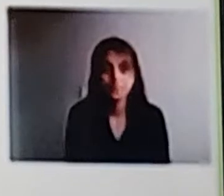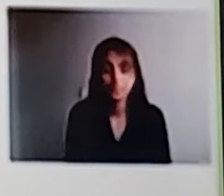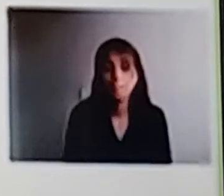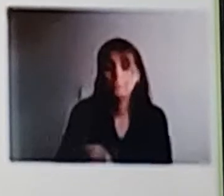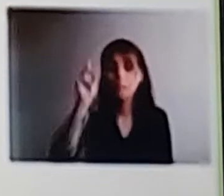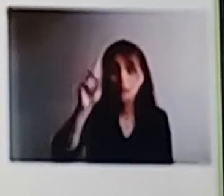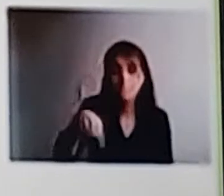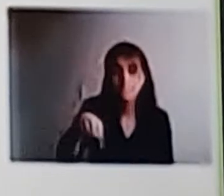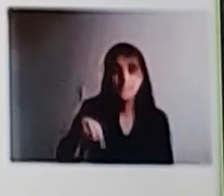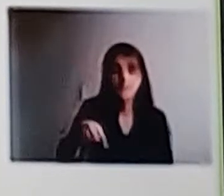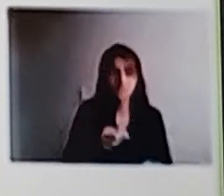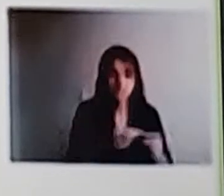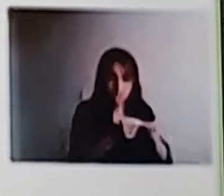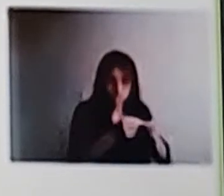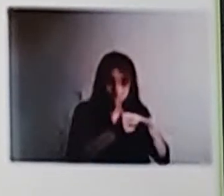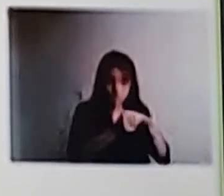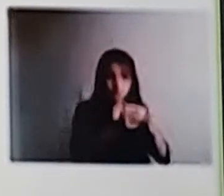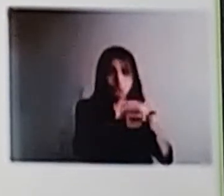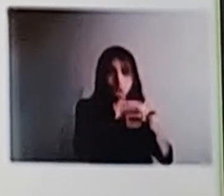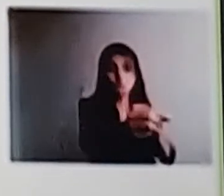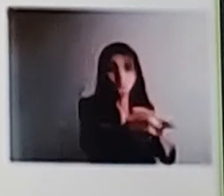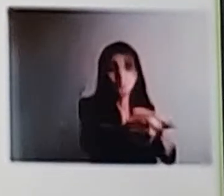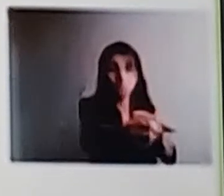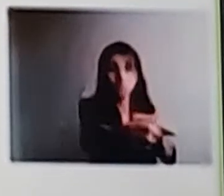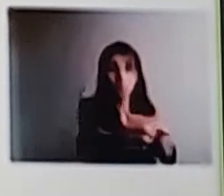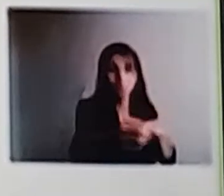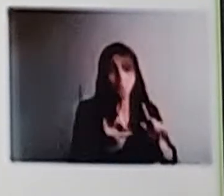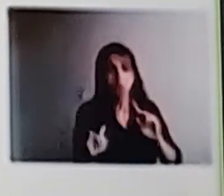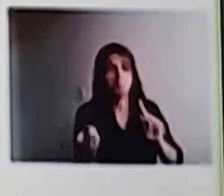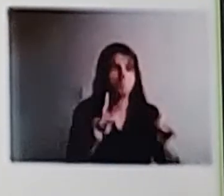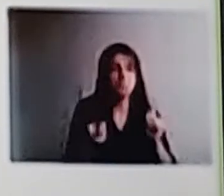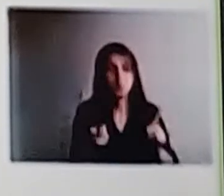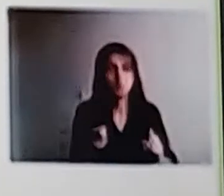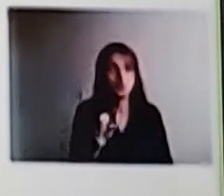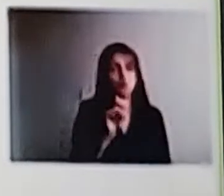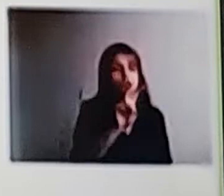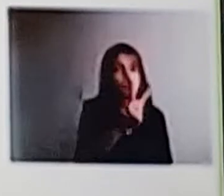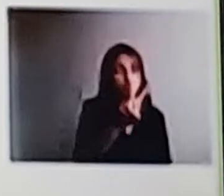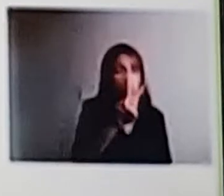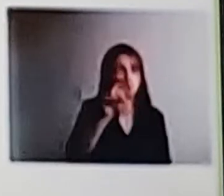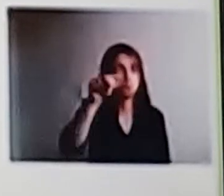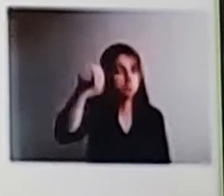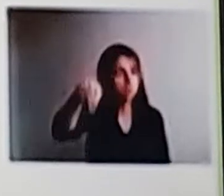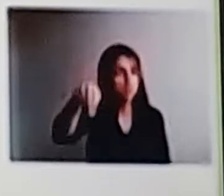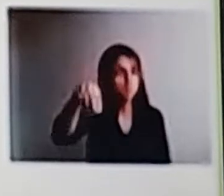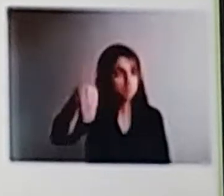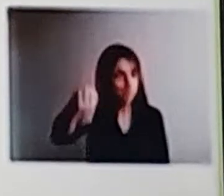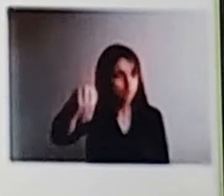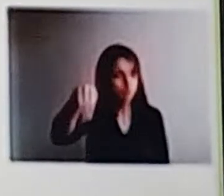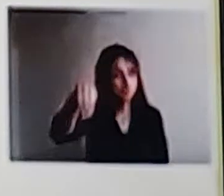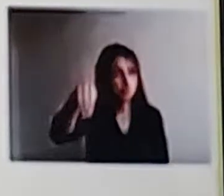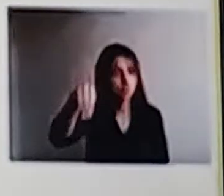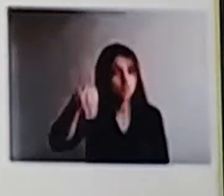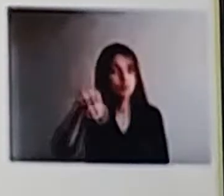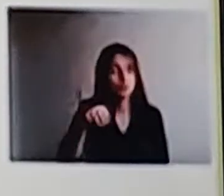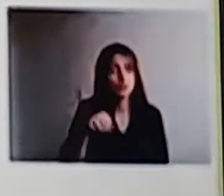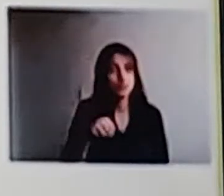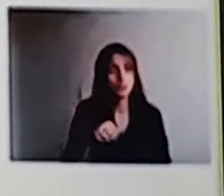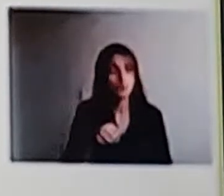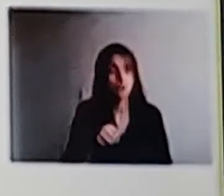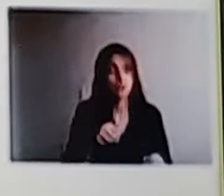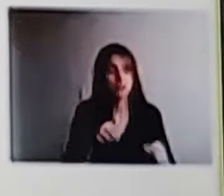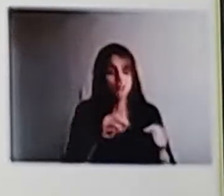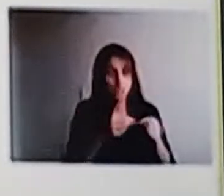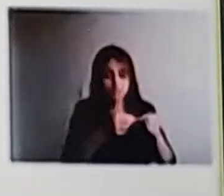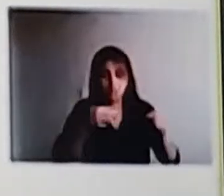meter, 2 meter by 2 meter, which is very, very big and very huge bathroom. It's very good for the disabled.